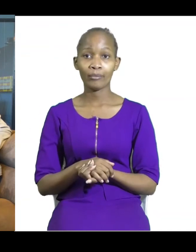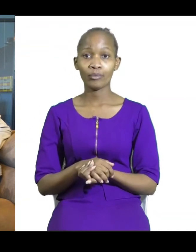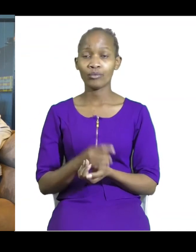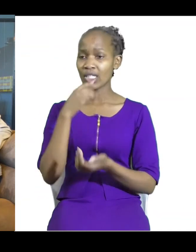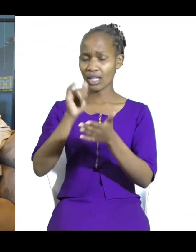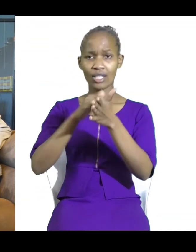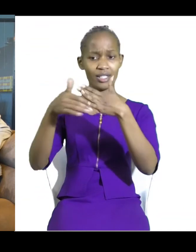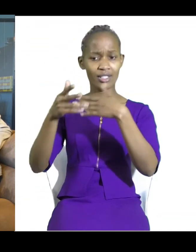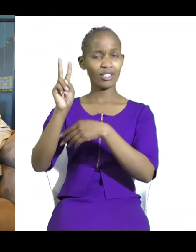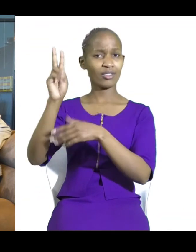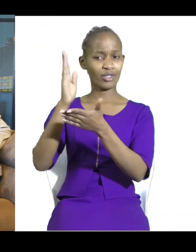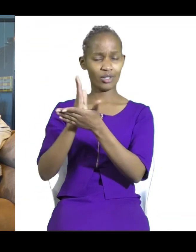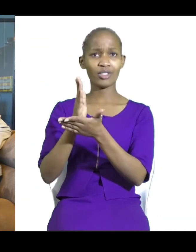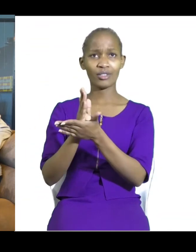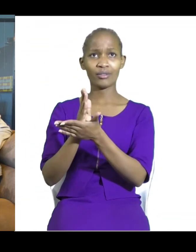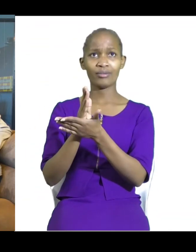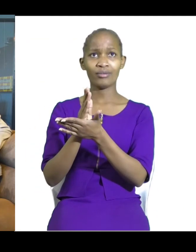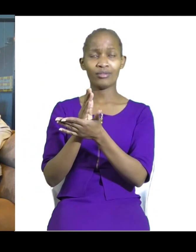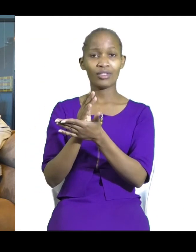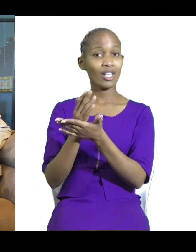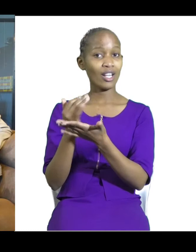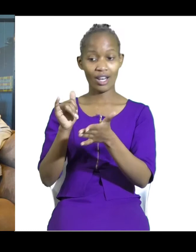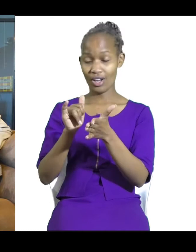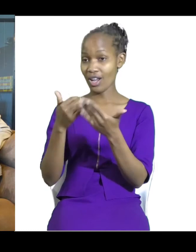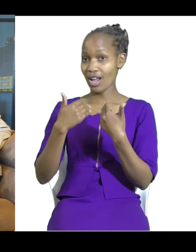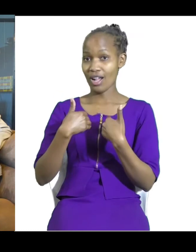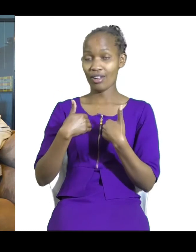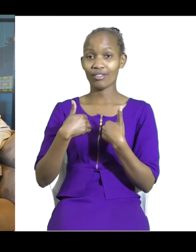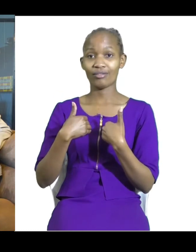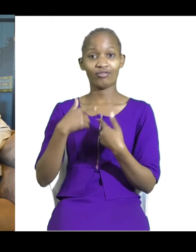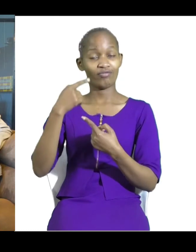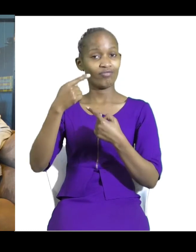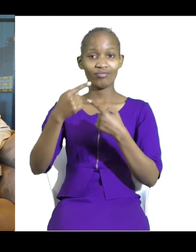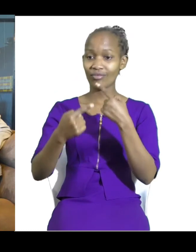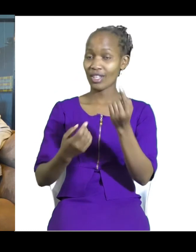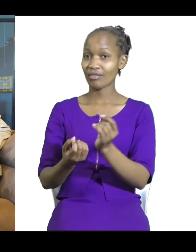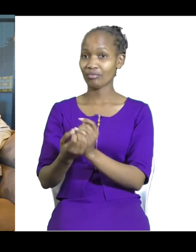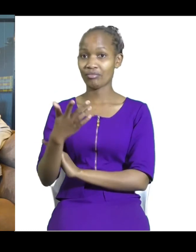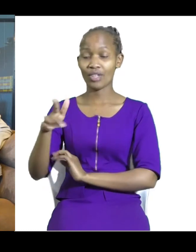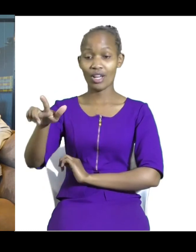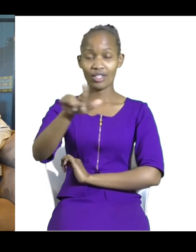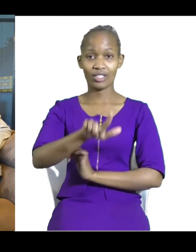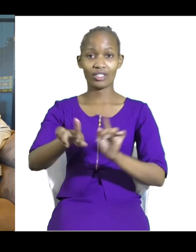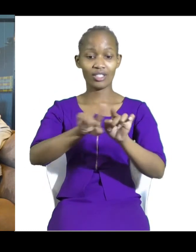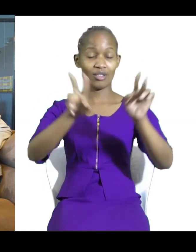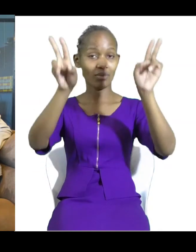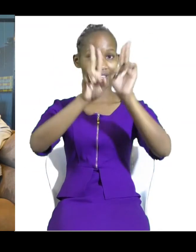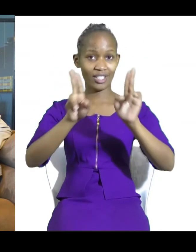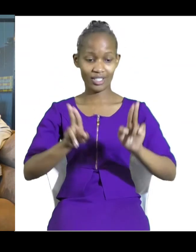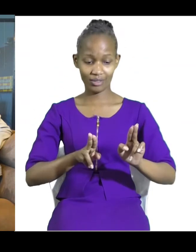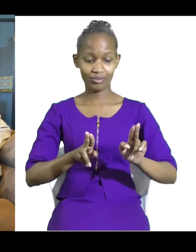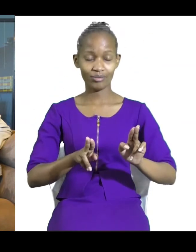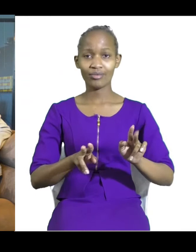I would say that Science TV as a brand has already cut its own niche, both at the local scene and the